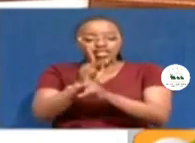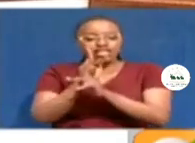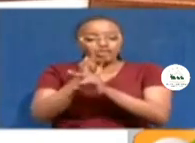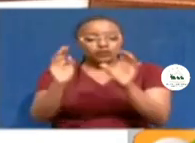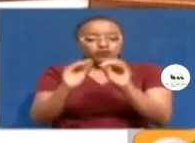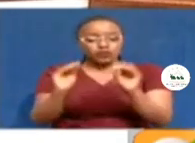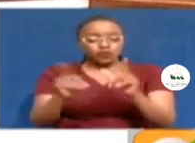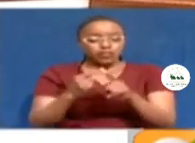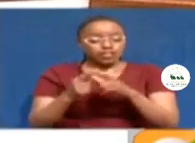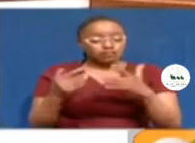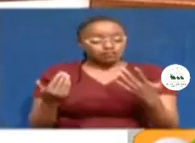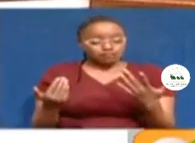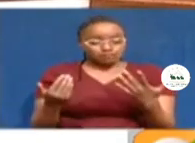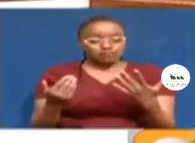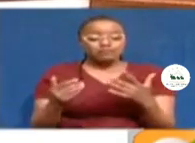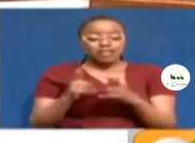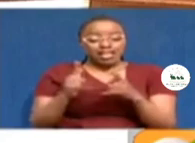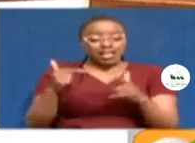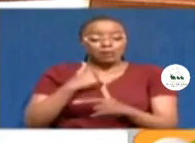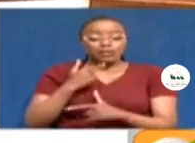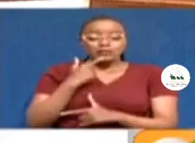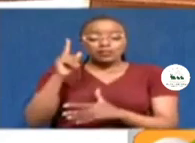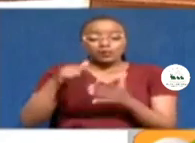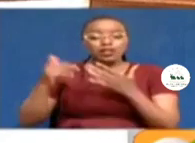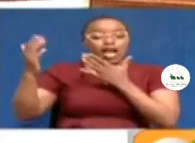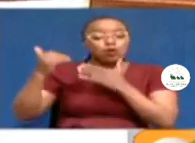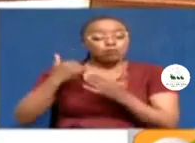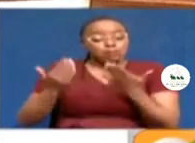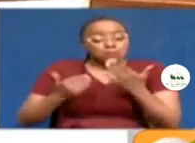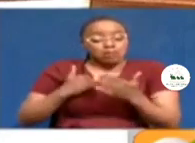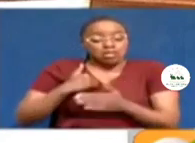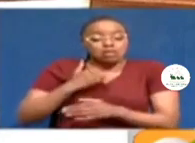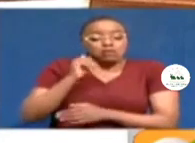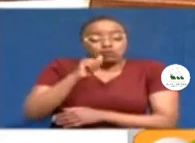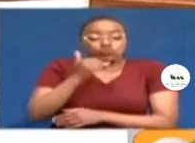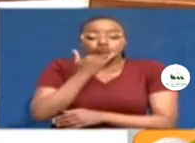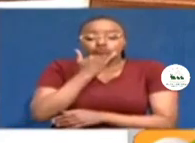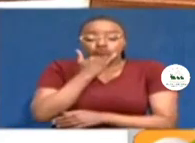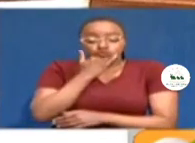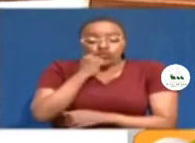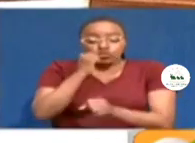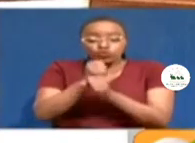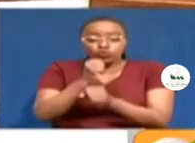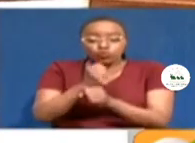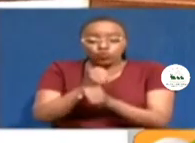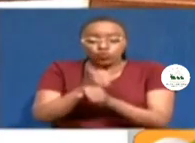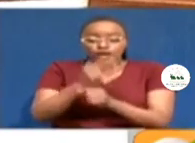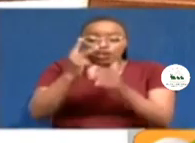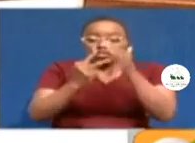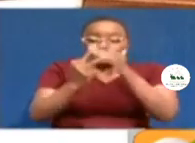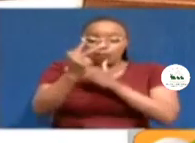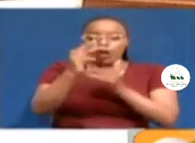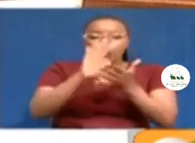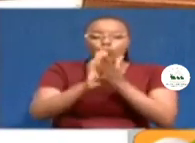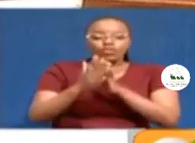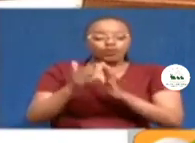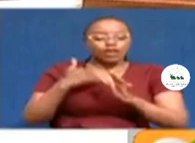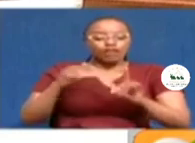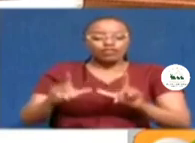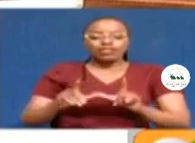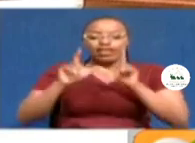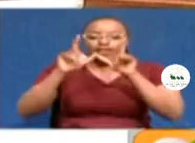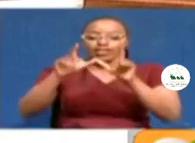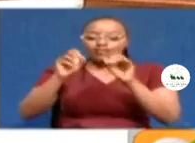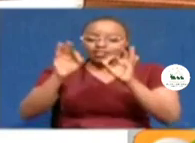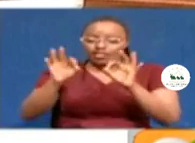careful, permit me, and I hope I'm wrong, to do the work of prophets without the gift.